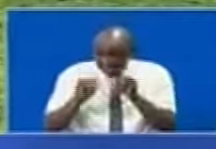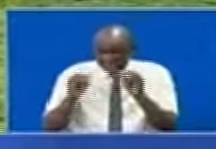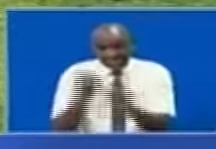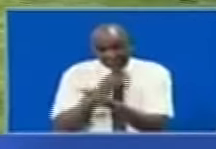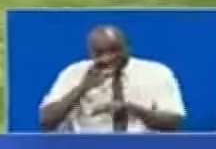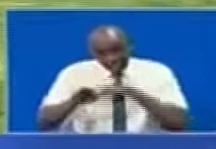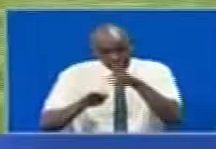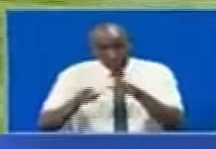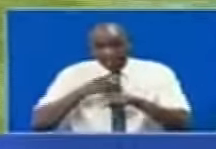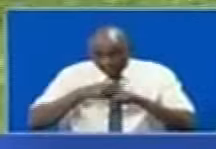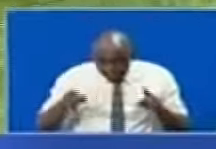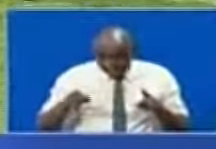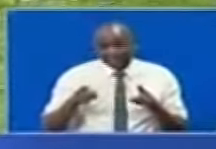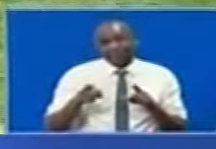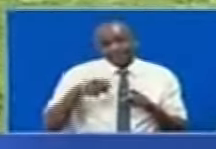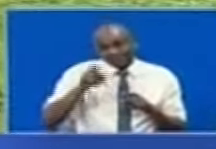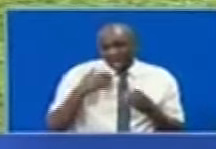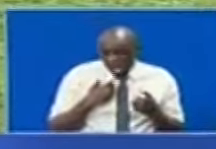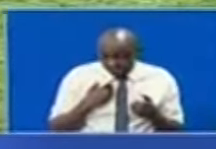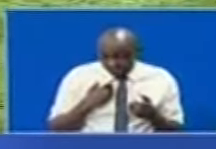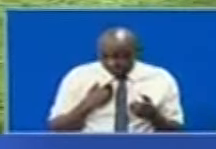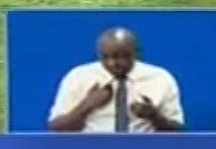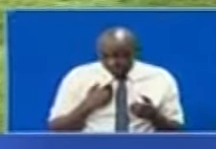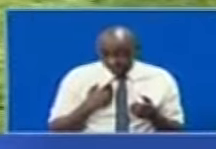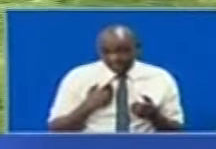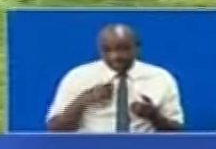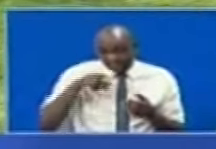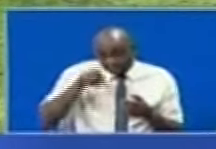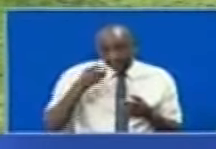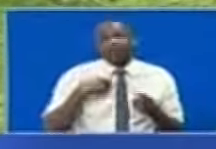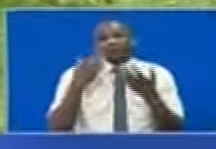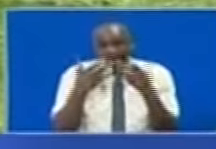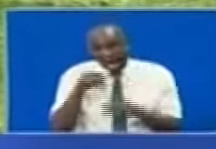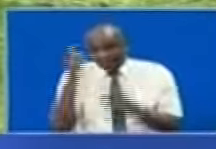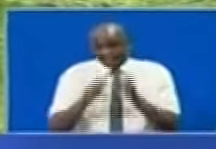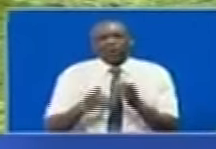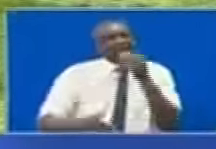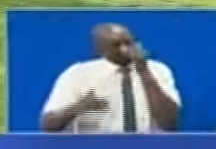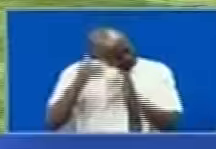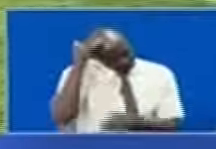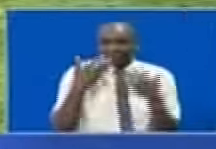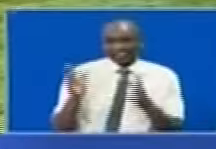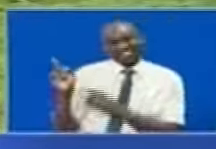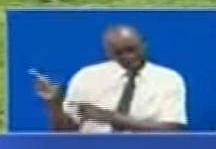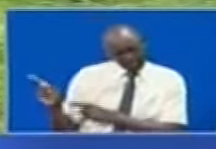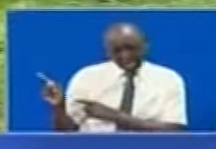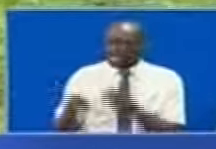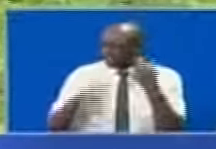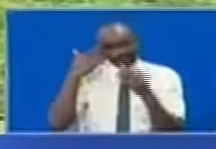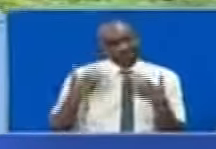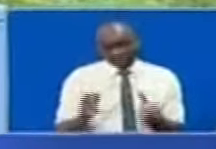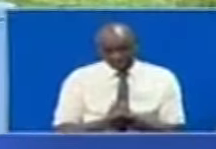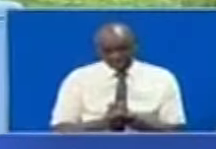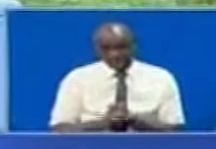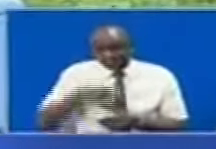But Alfie, a Spain Springer Spaniel, has gone through the drill and is an expert in this game of association.